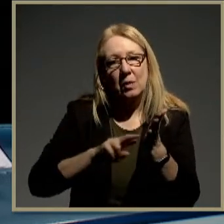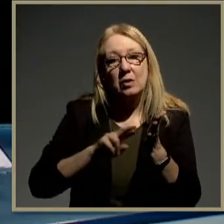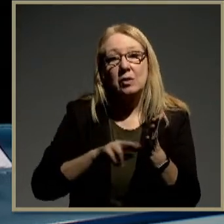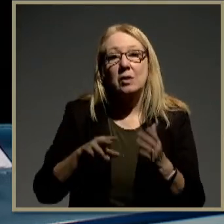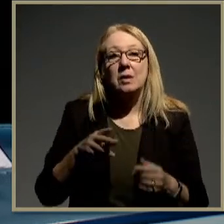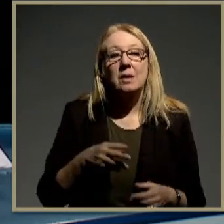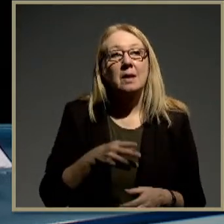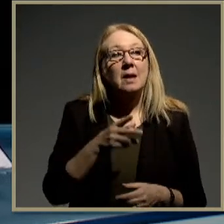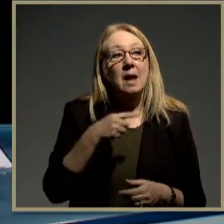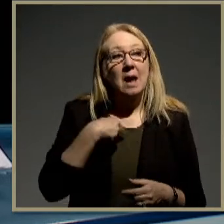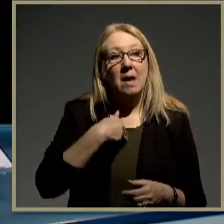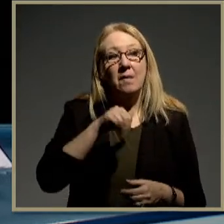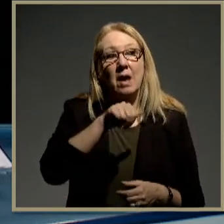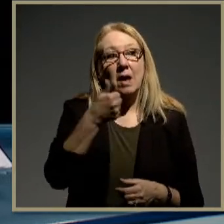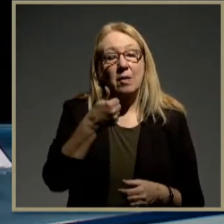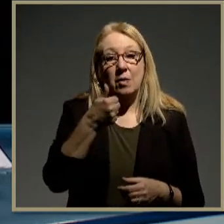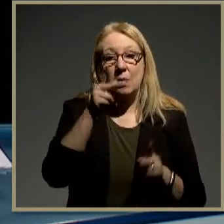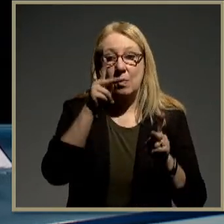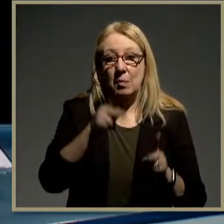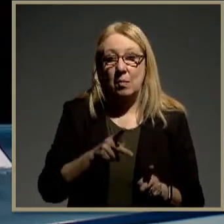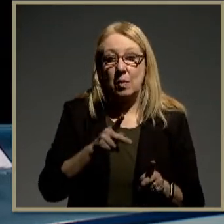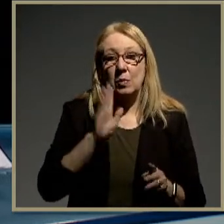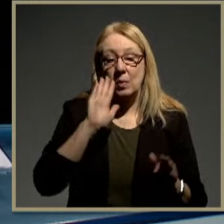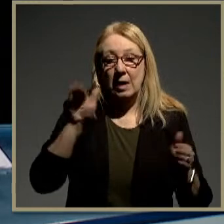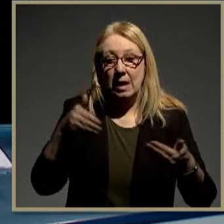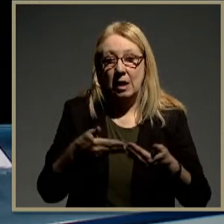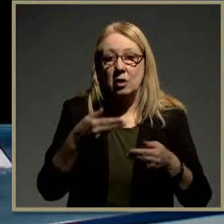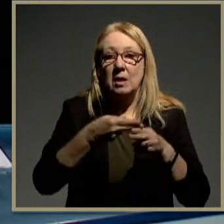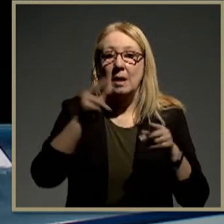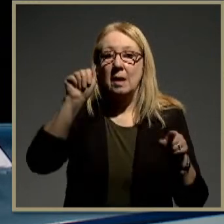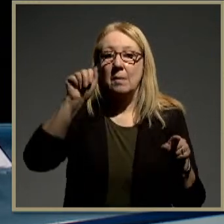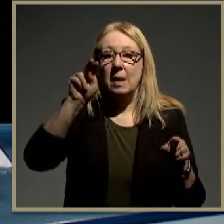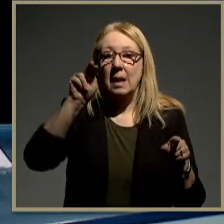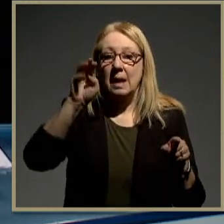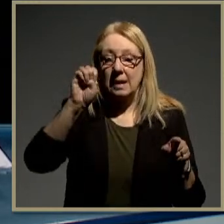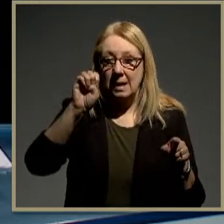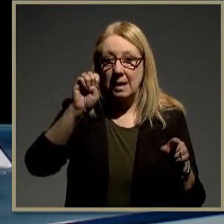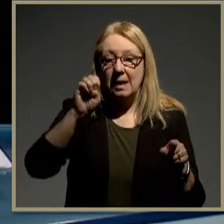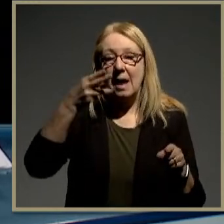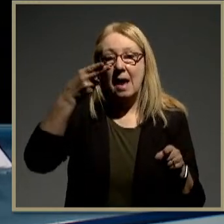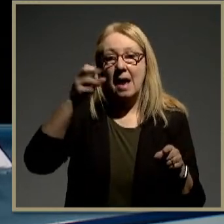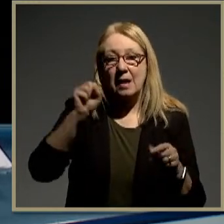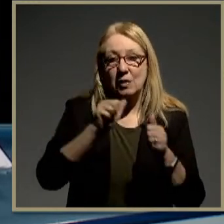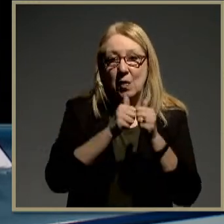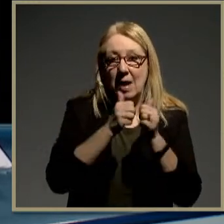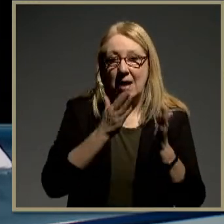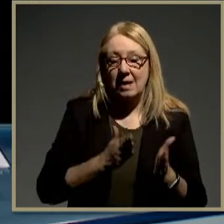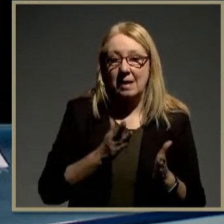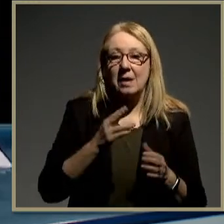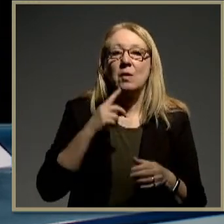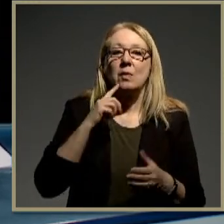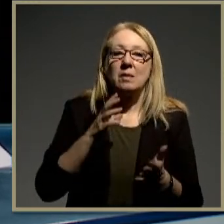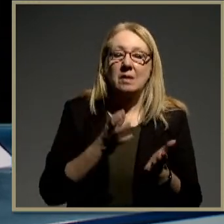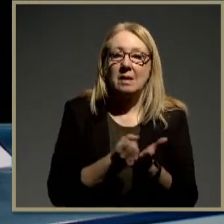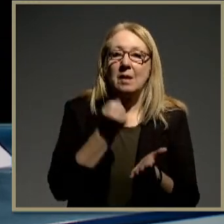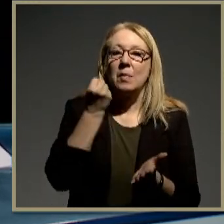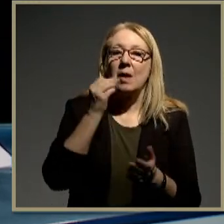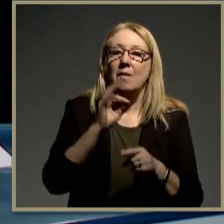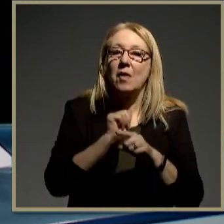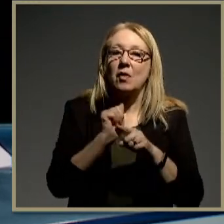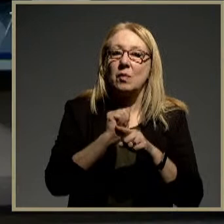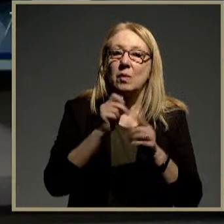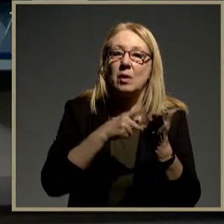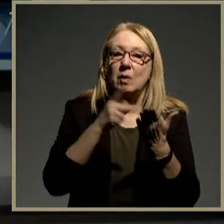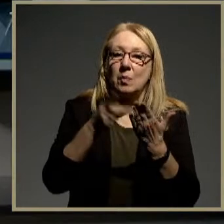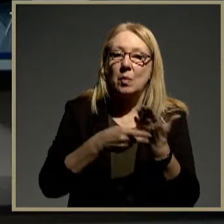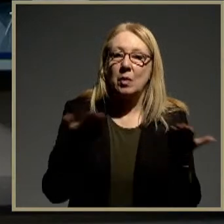you to another guest here in the studio. She is Annie, a high school athlete taking advantage of the sports performance training